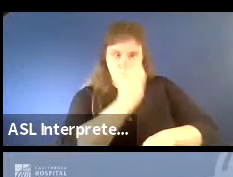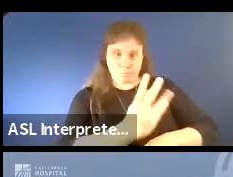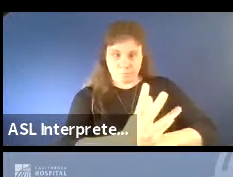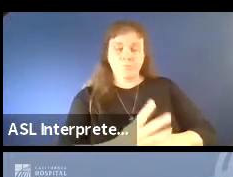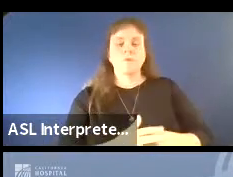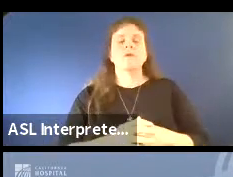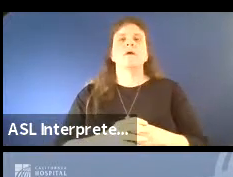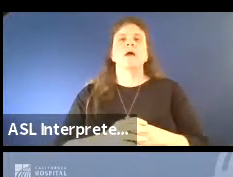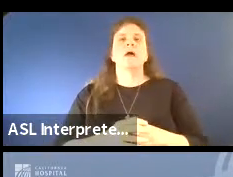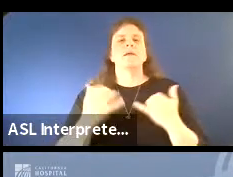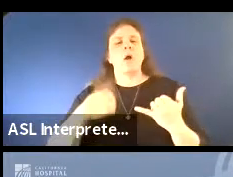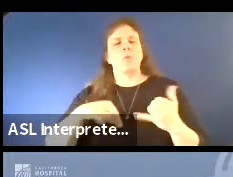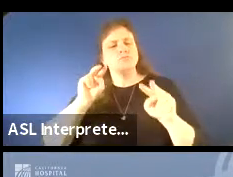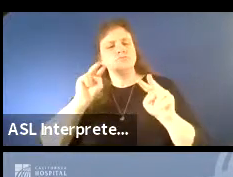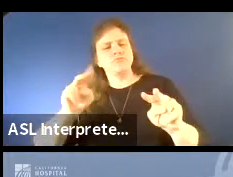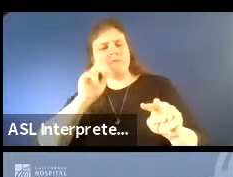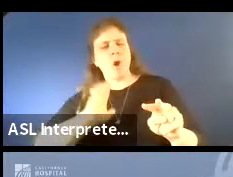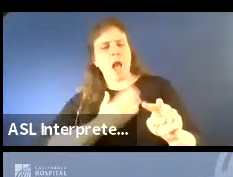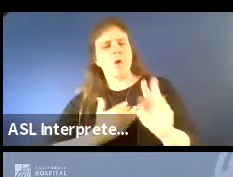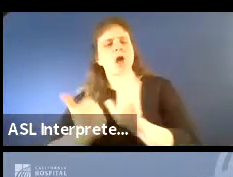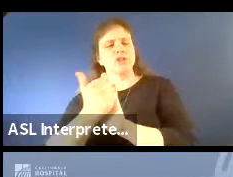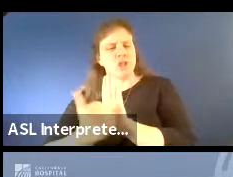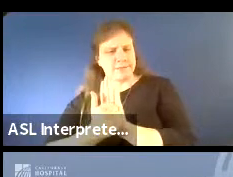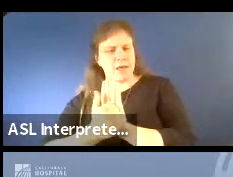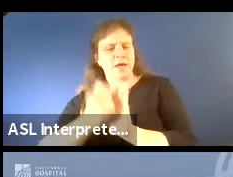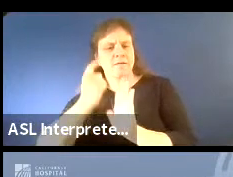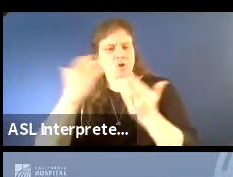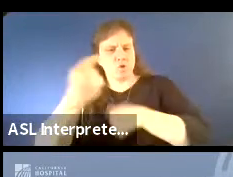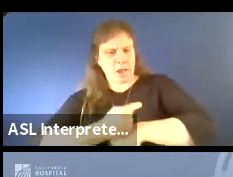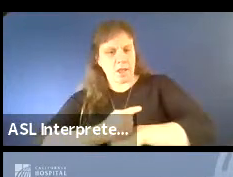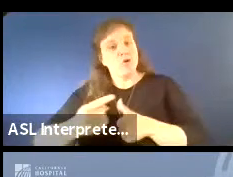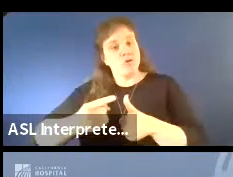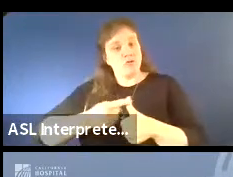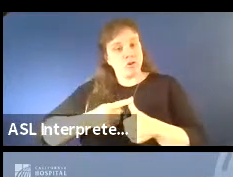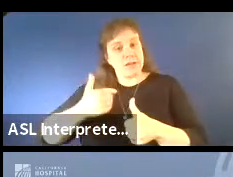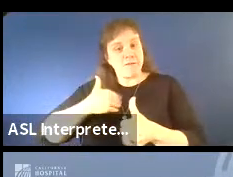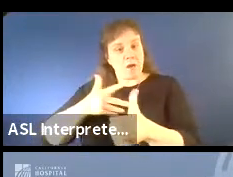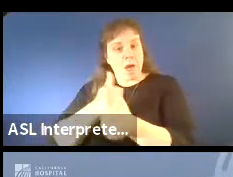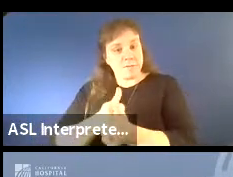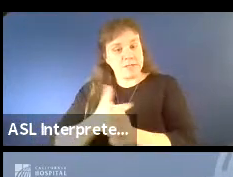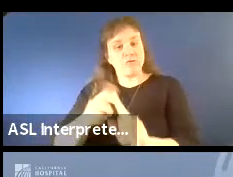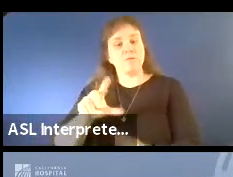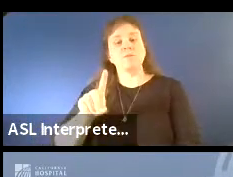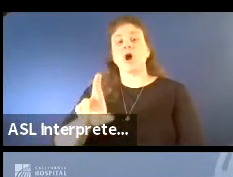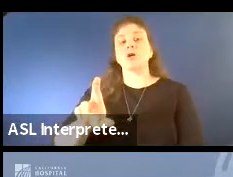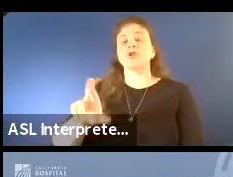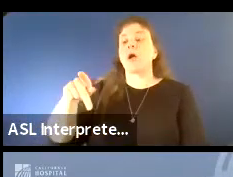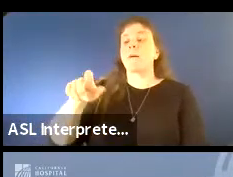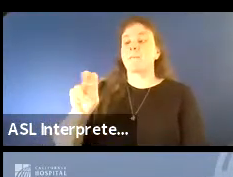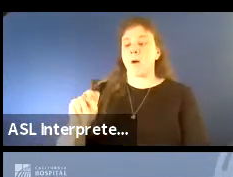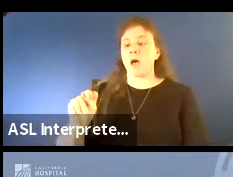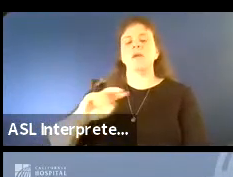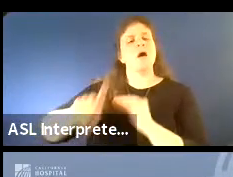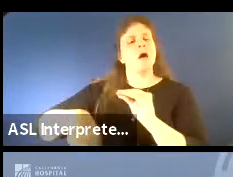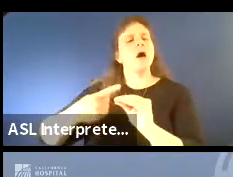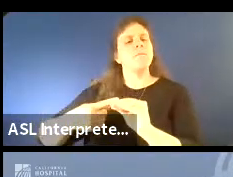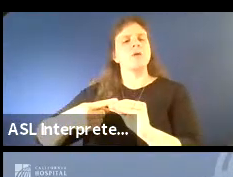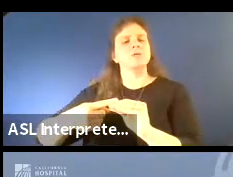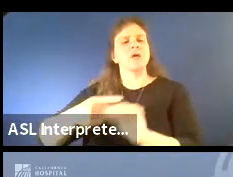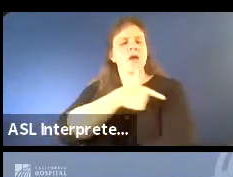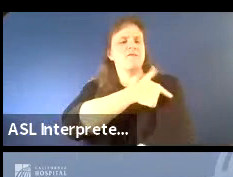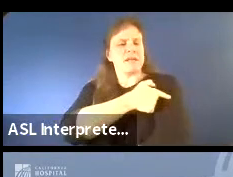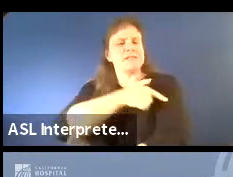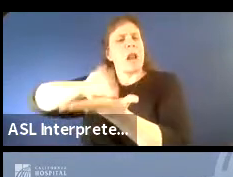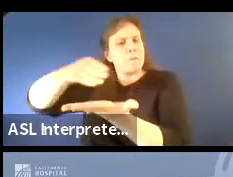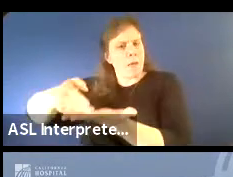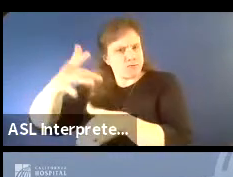our agenda for today, first we'll have an update from Dr. Pon about our vaccine supply,